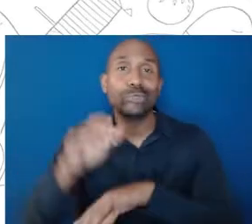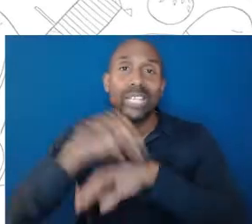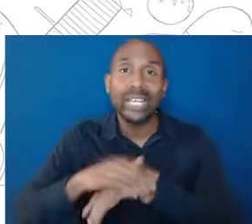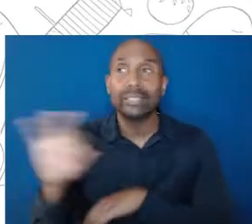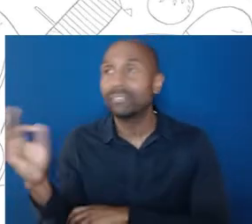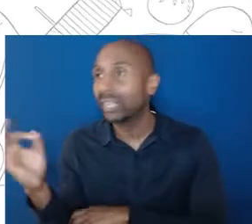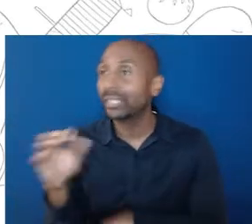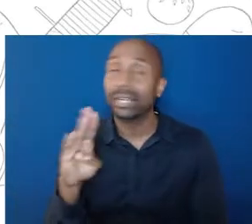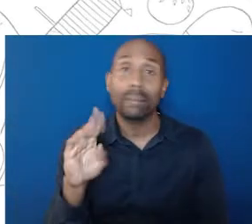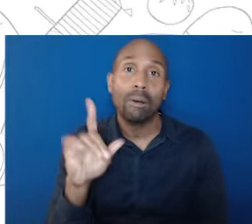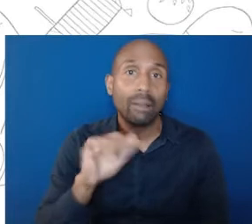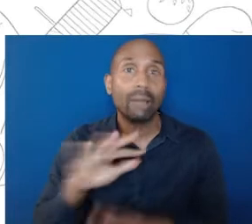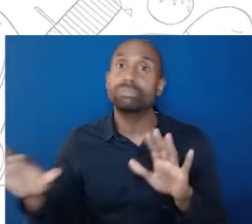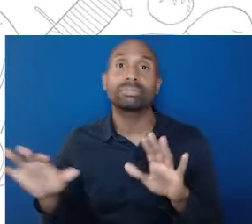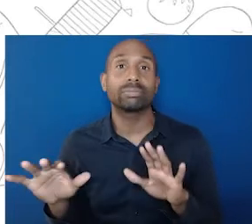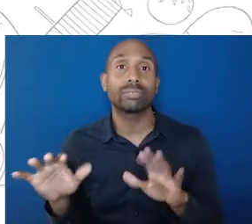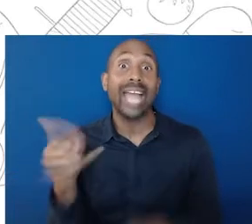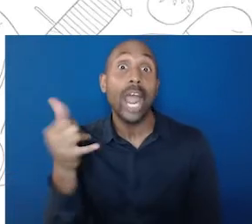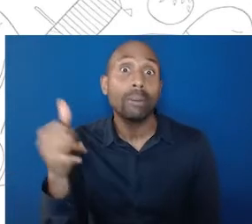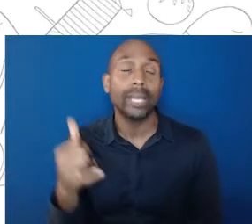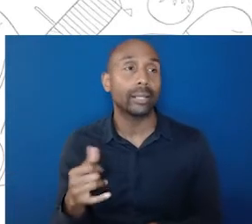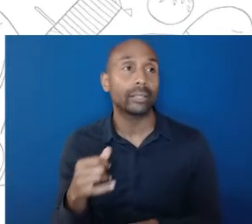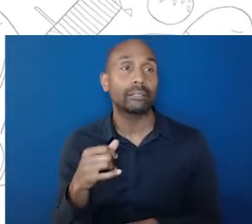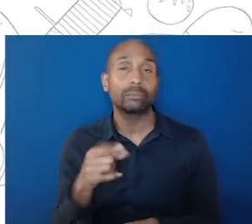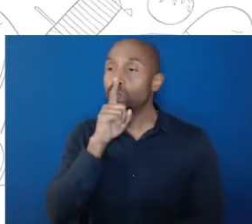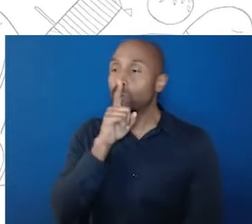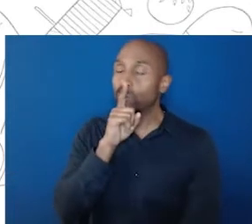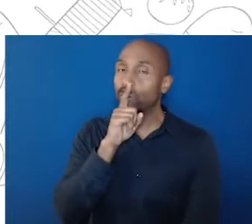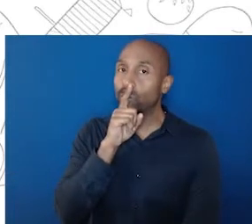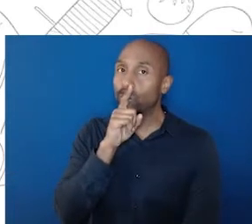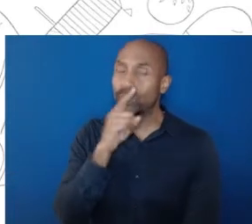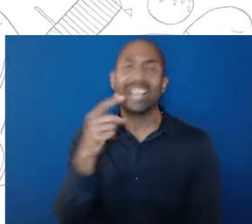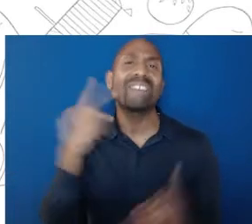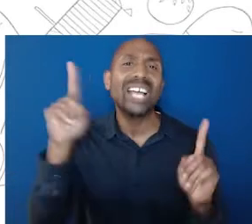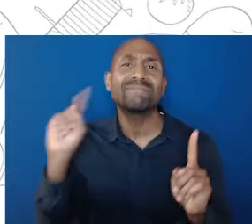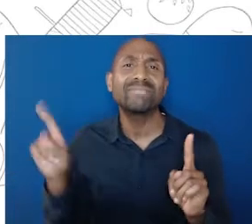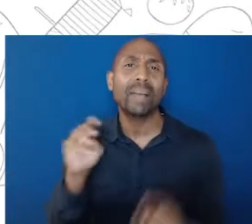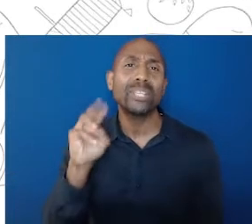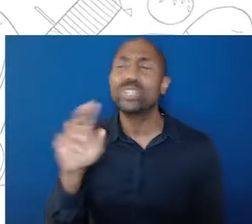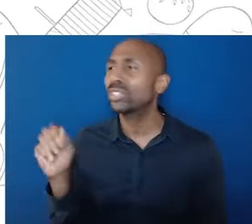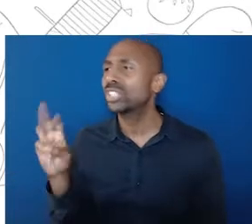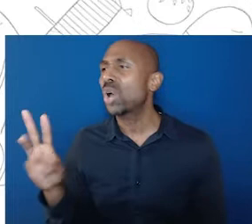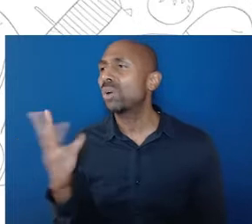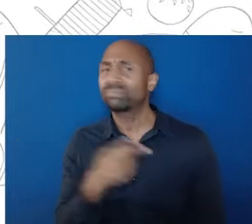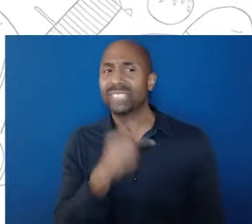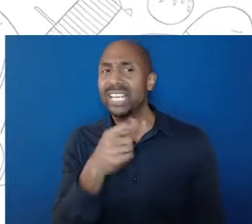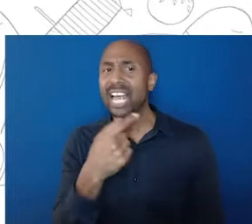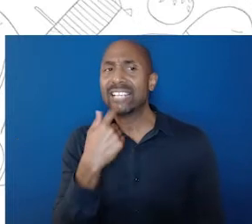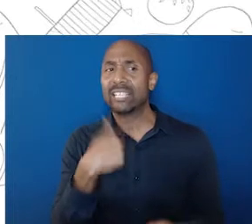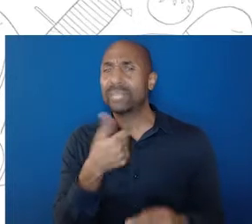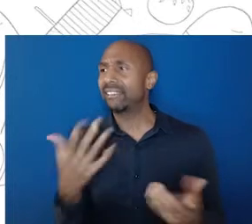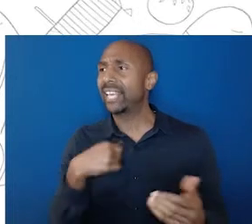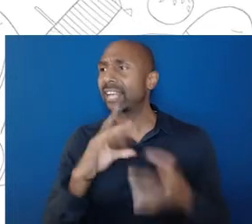the apprentice, I said, "Why won't this child speak to me? Why won't she talk to me?" And he says, "She thinks you're a ghost." And I was like, "Why would she think I'm a ghost?